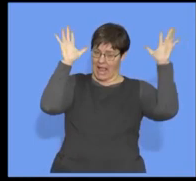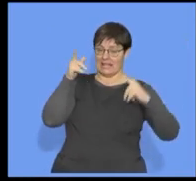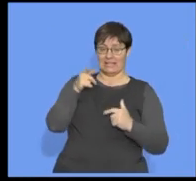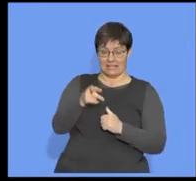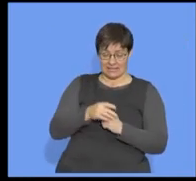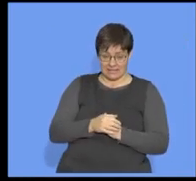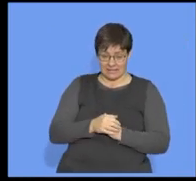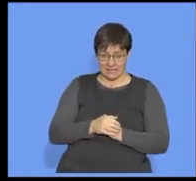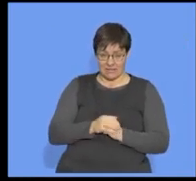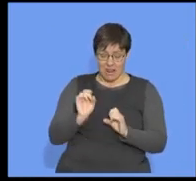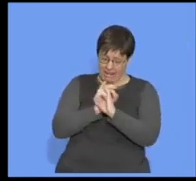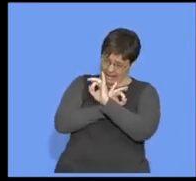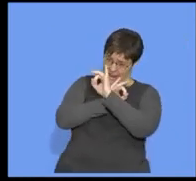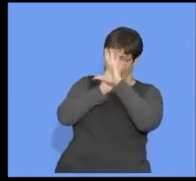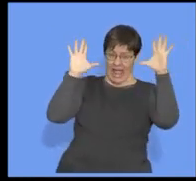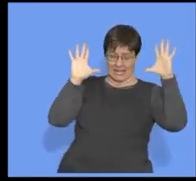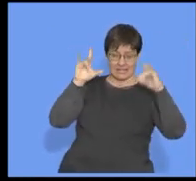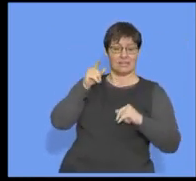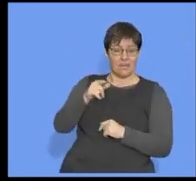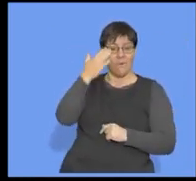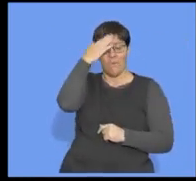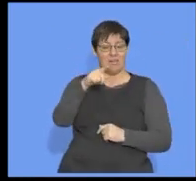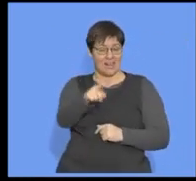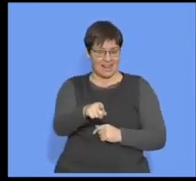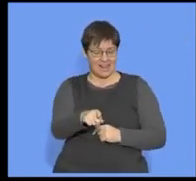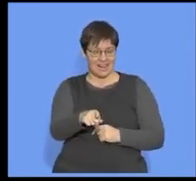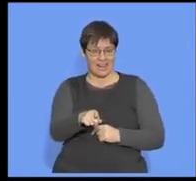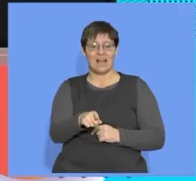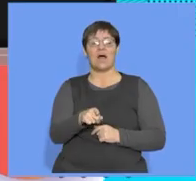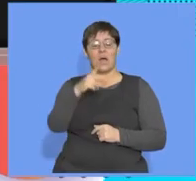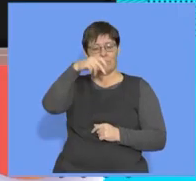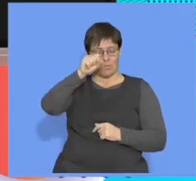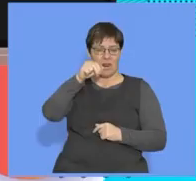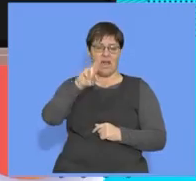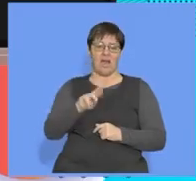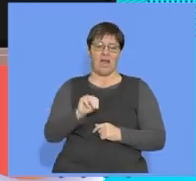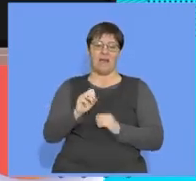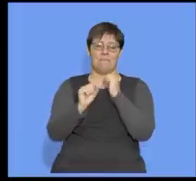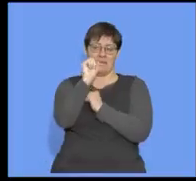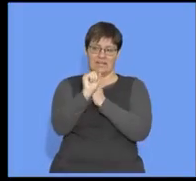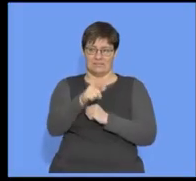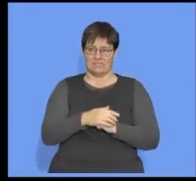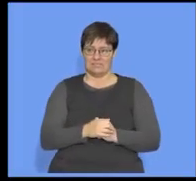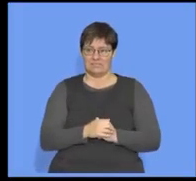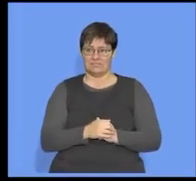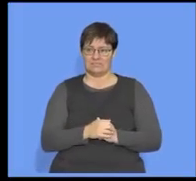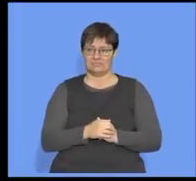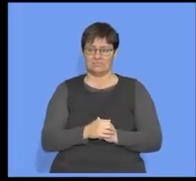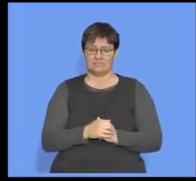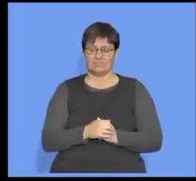bright light. Once you take into bright light, now we know it's pupillary mechanism.